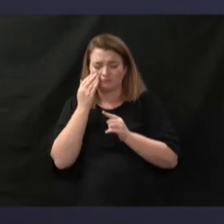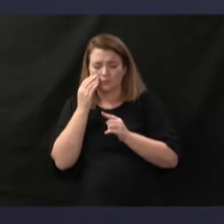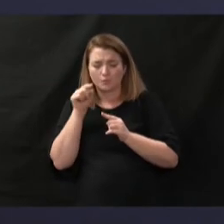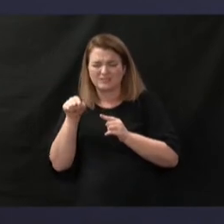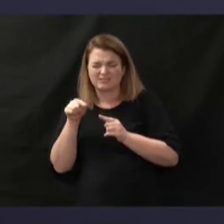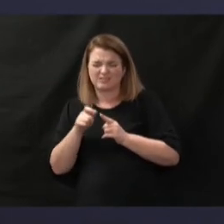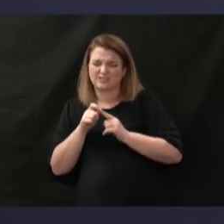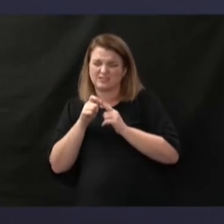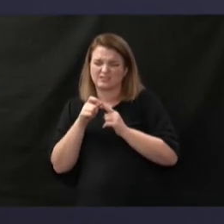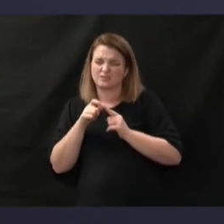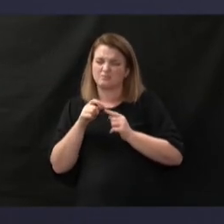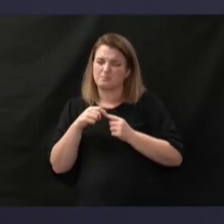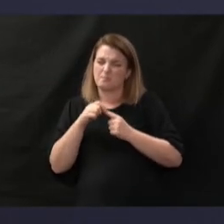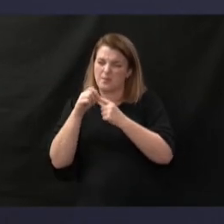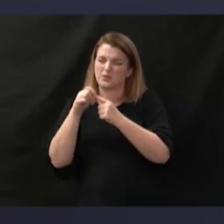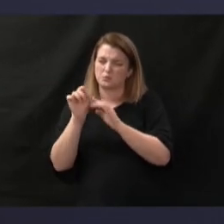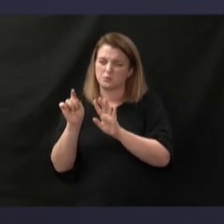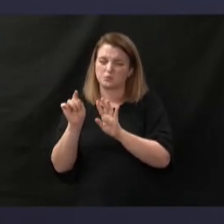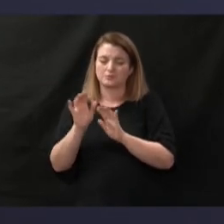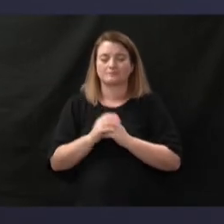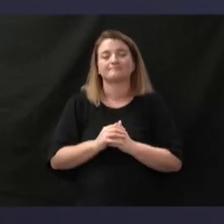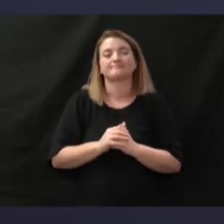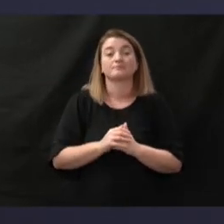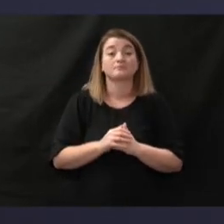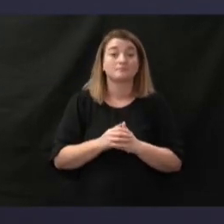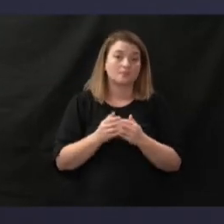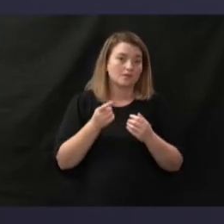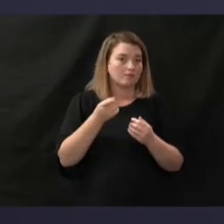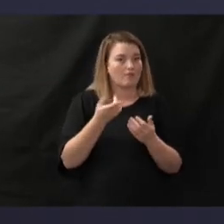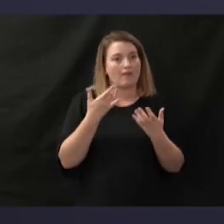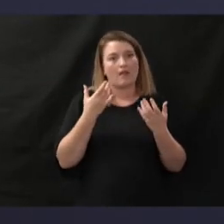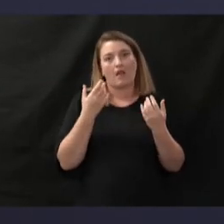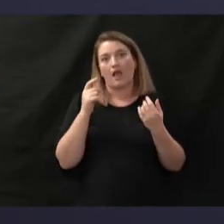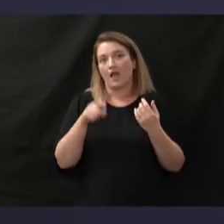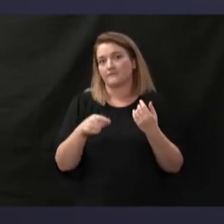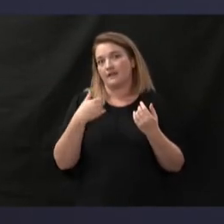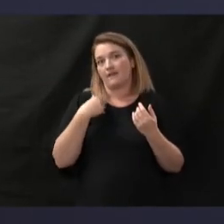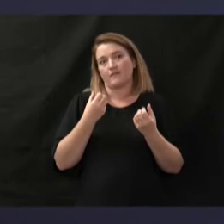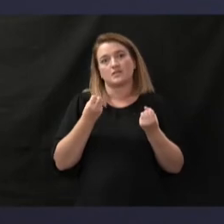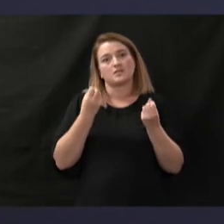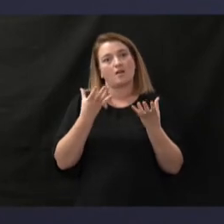of practice on different kinds of syllables, lots of practice with